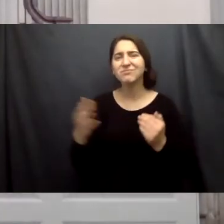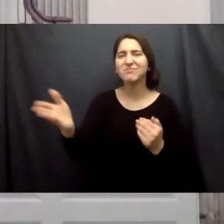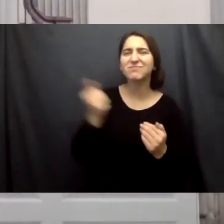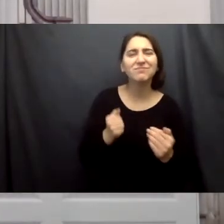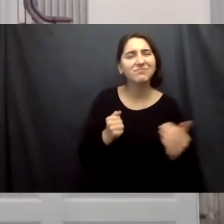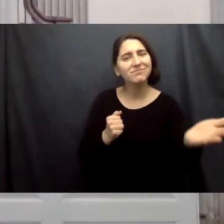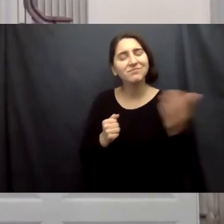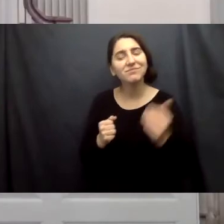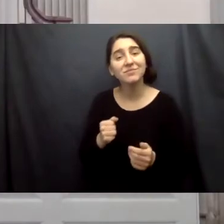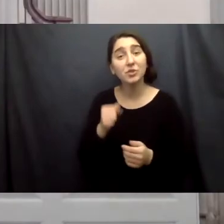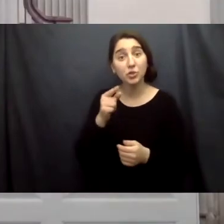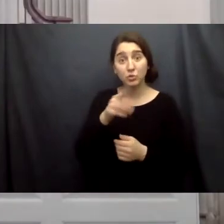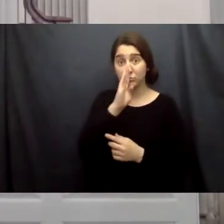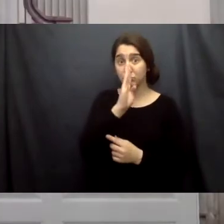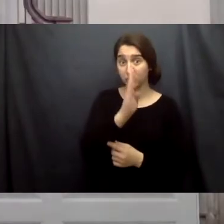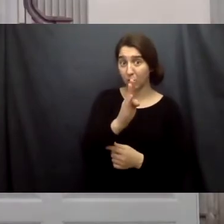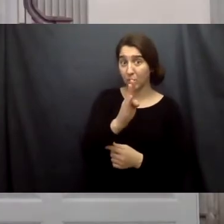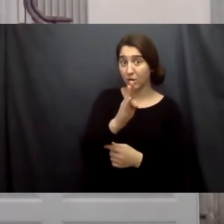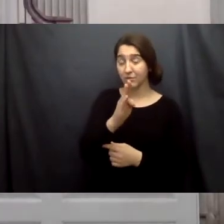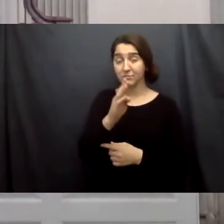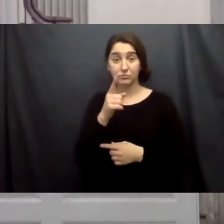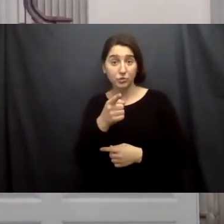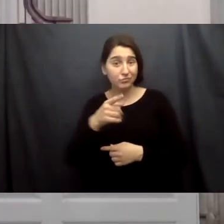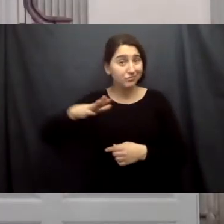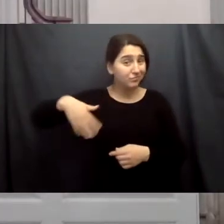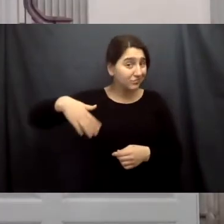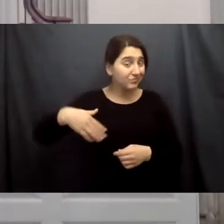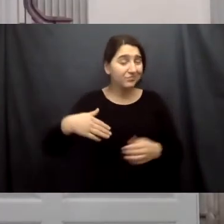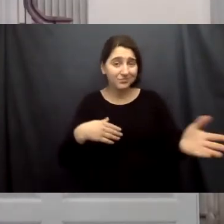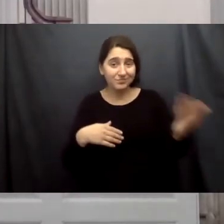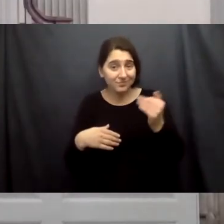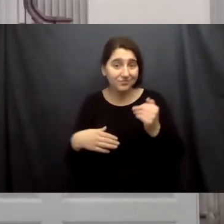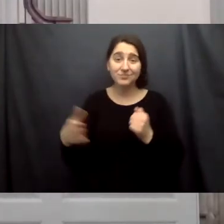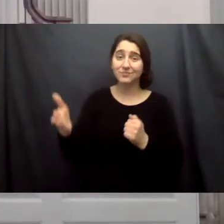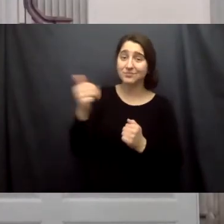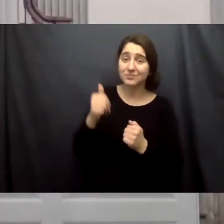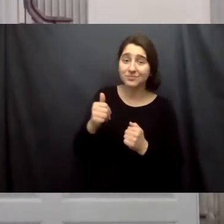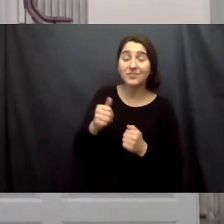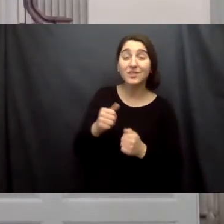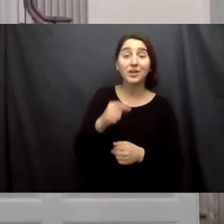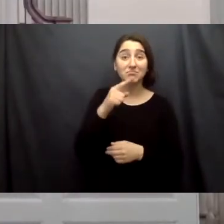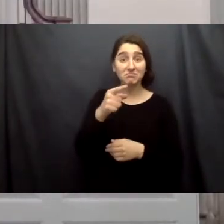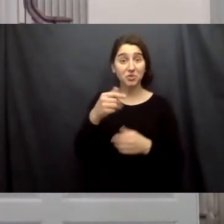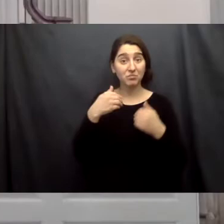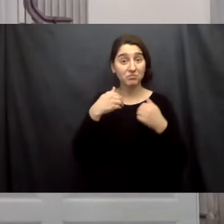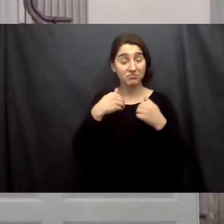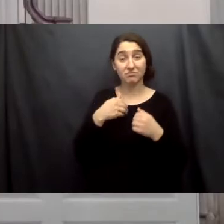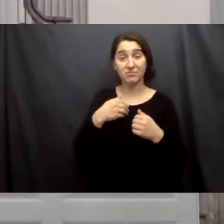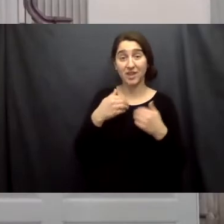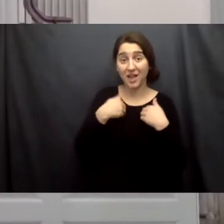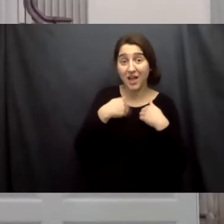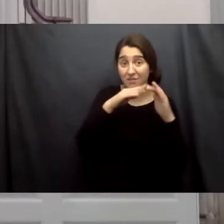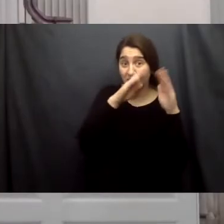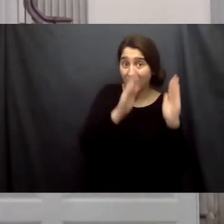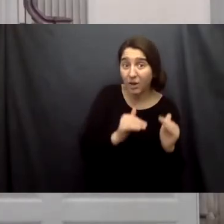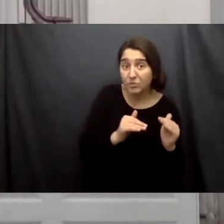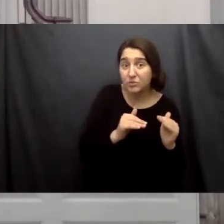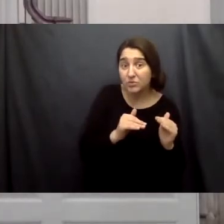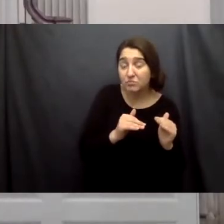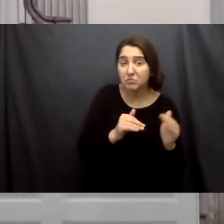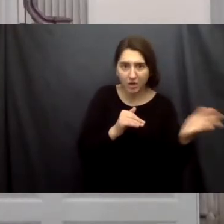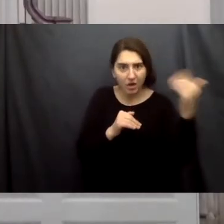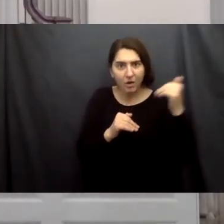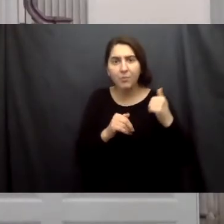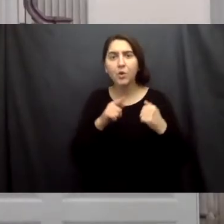Come, you who are sober and you who are not. Come, you who are houseless and